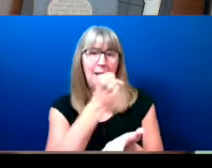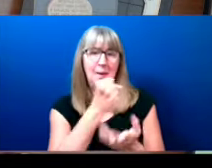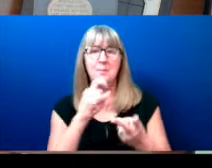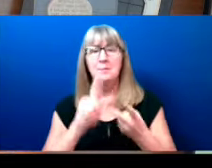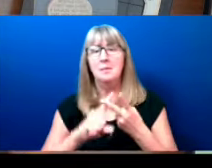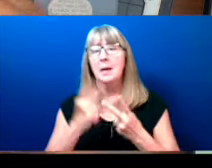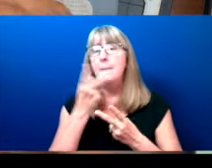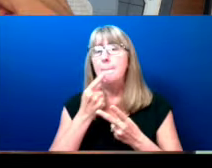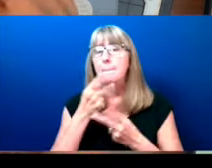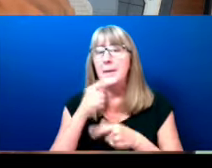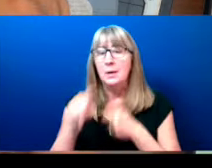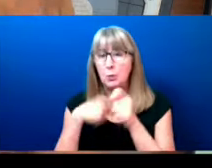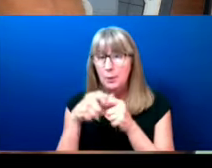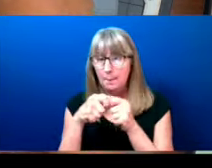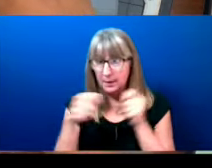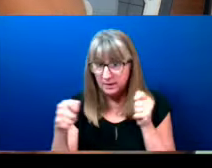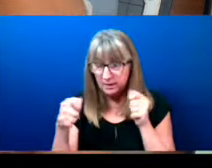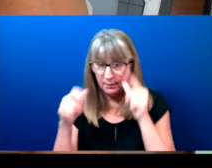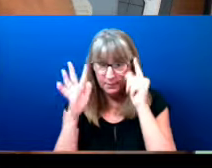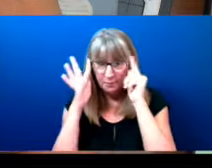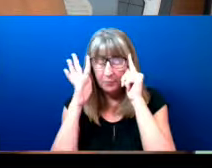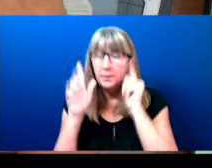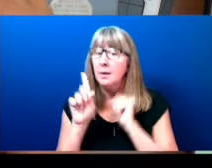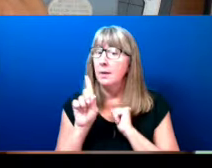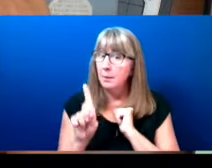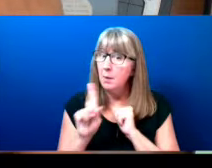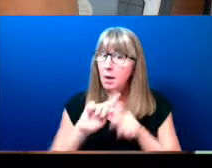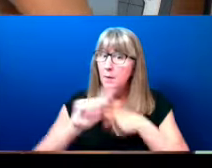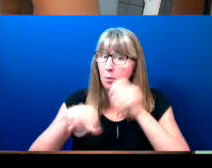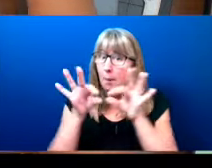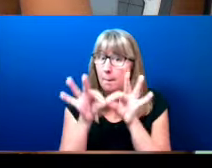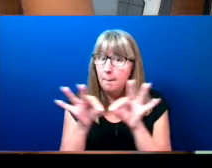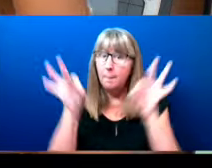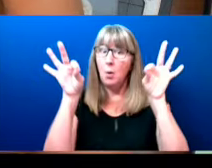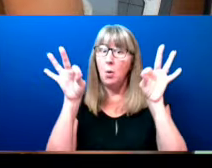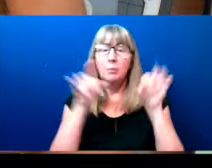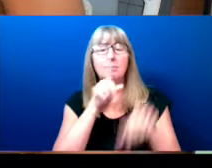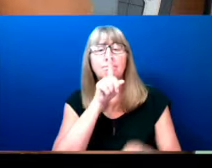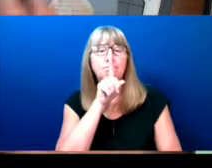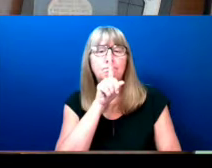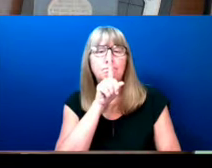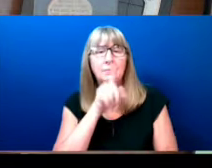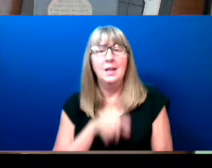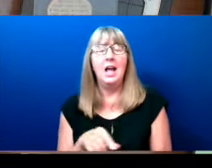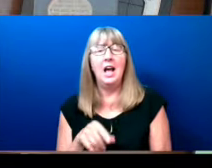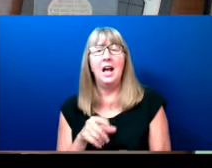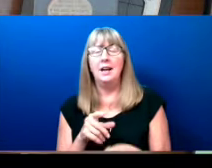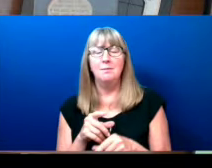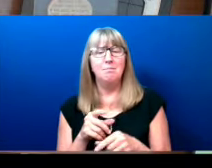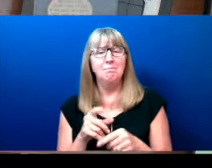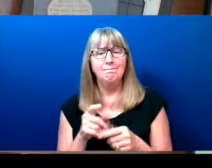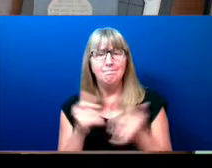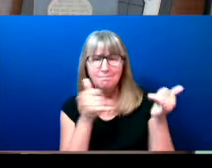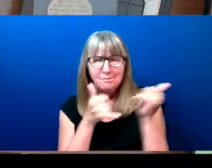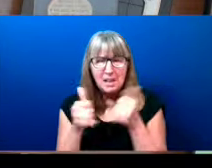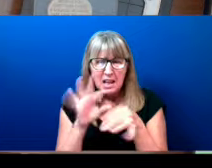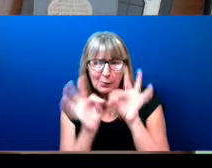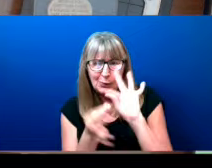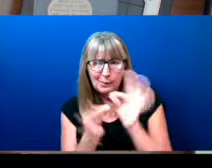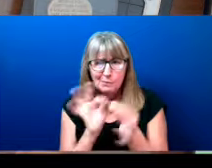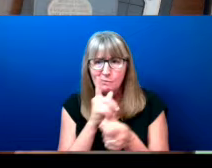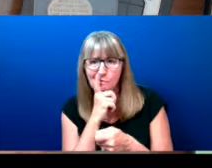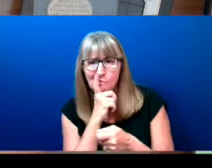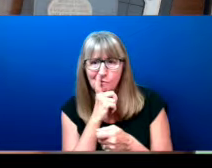ribbon. And the way I did the top piece here was so quick and